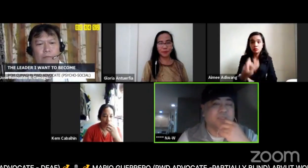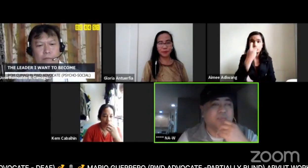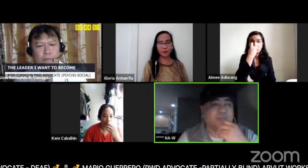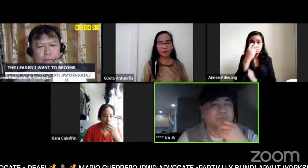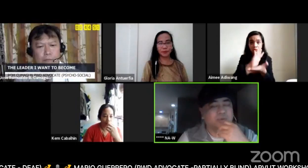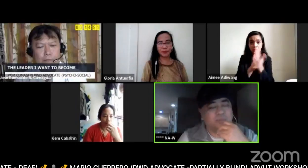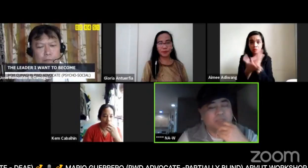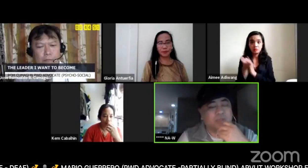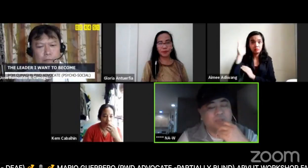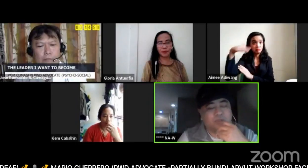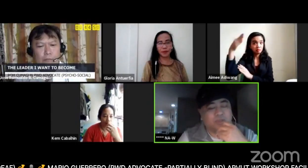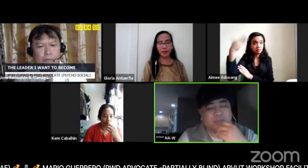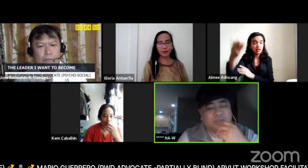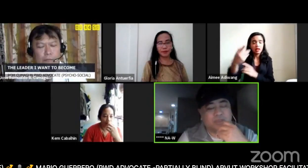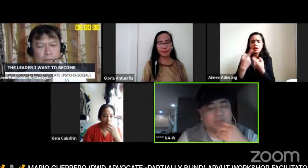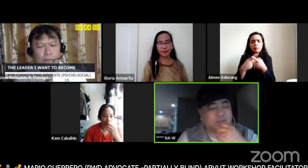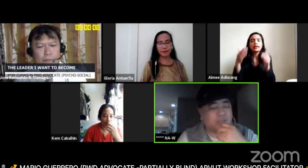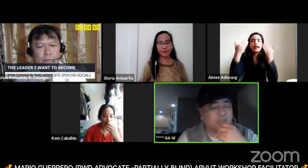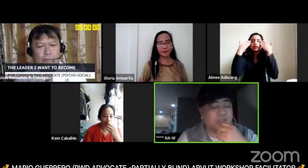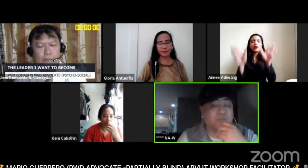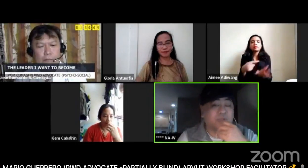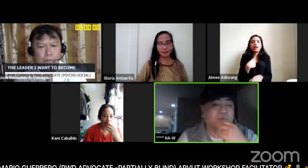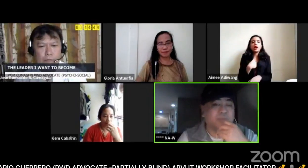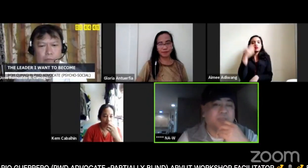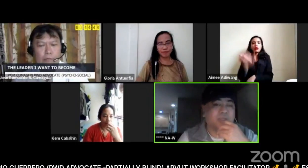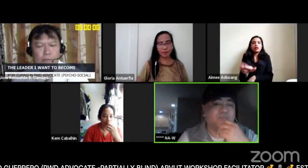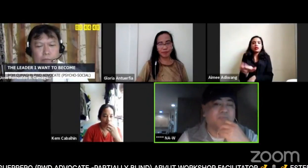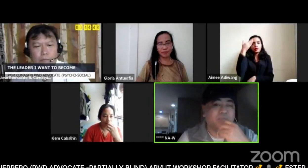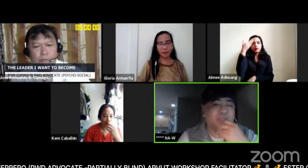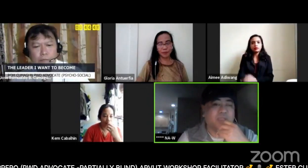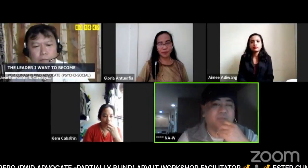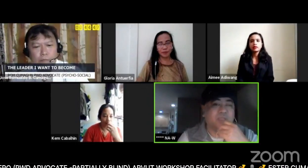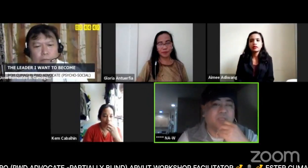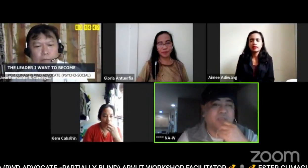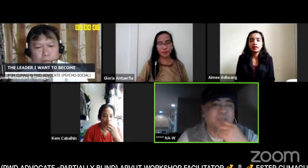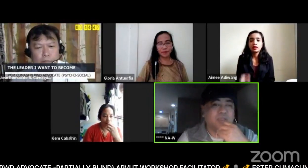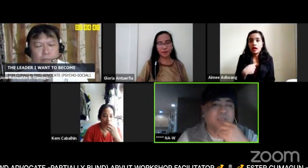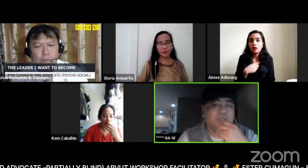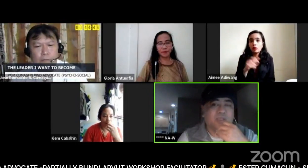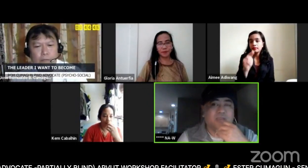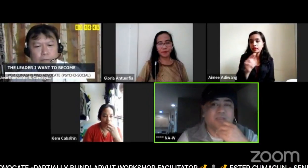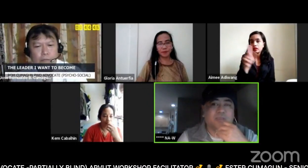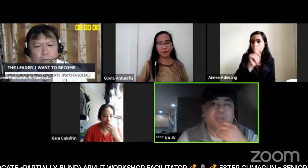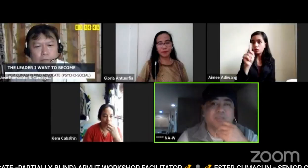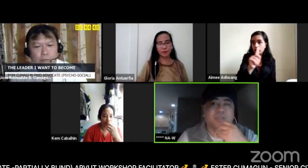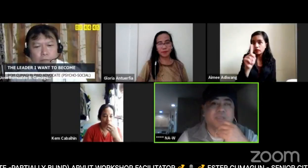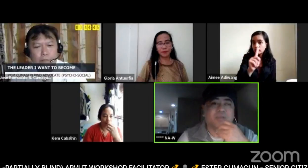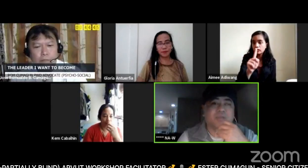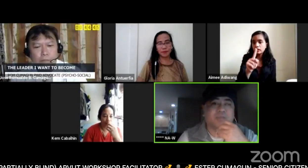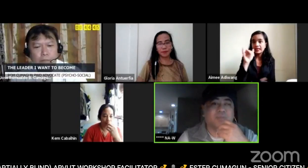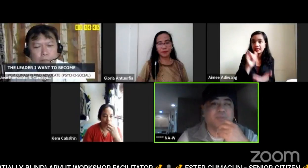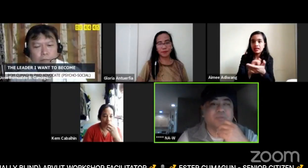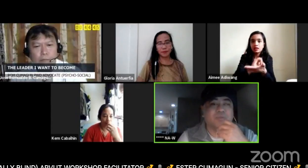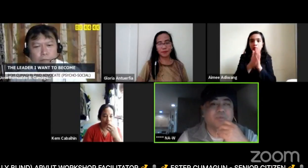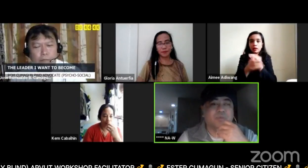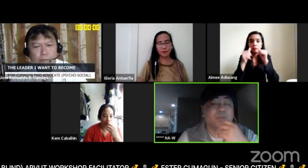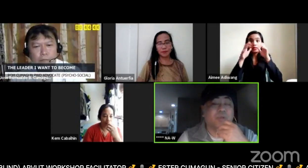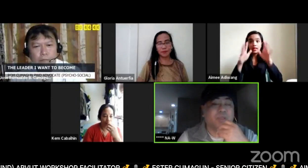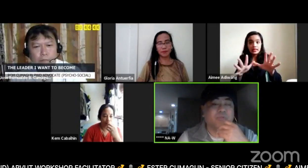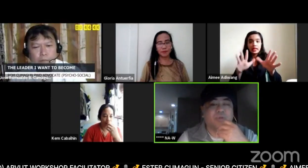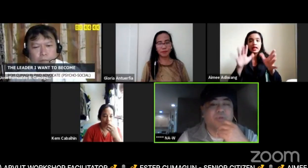some future time. So, but I don't know. I live for the moment. I live day to day, and it's a blessing that I was able